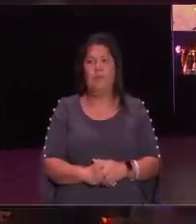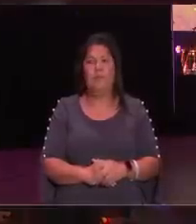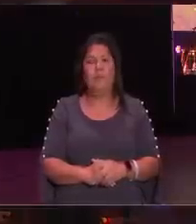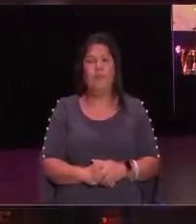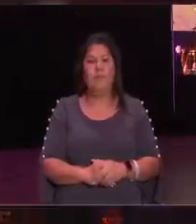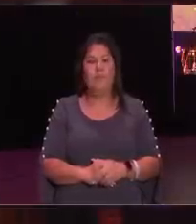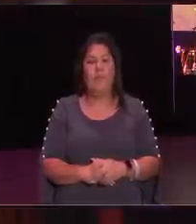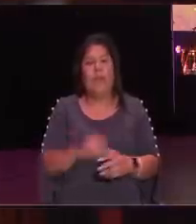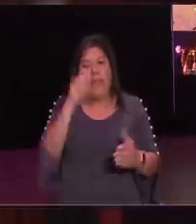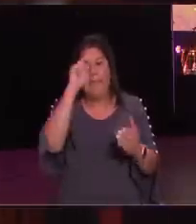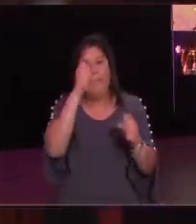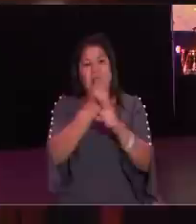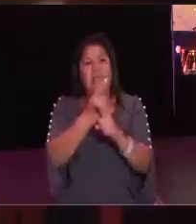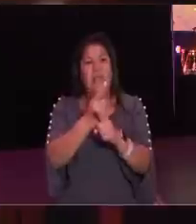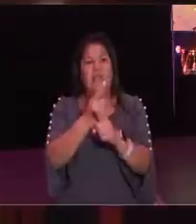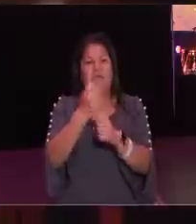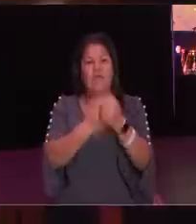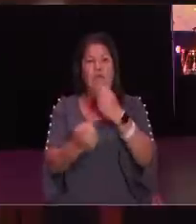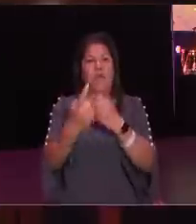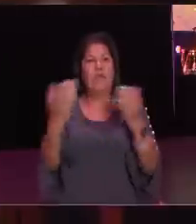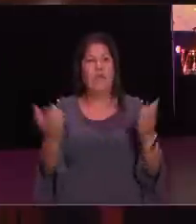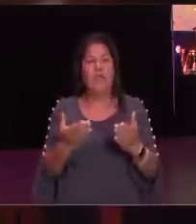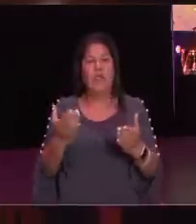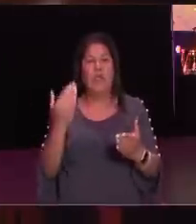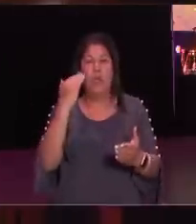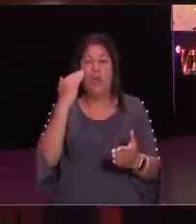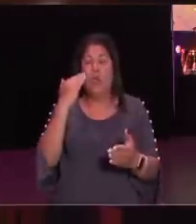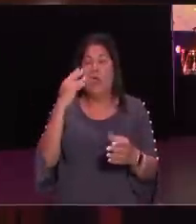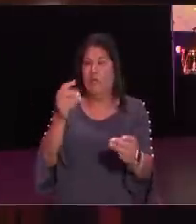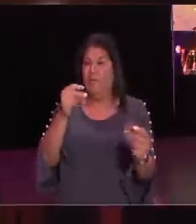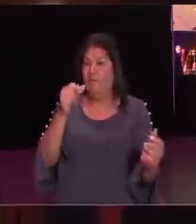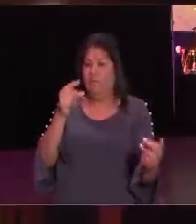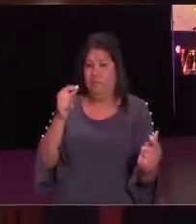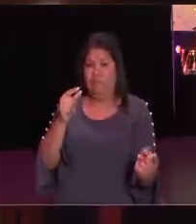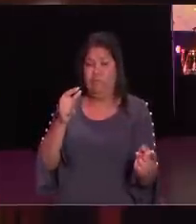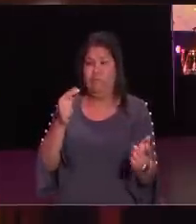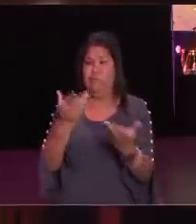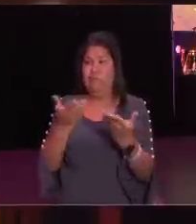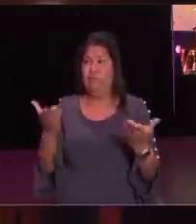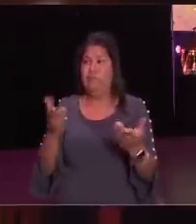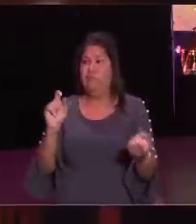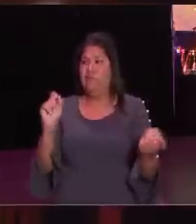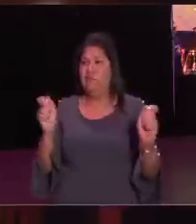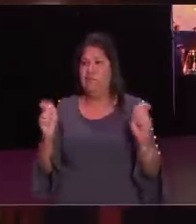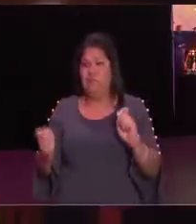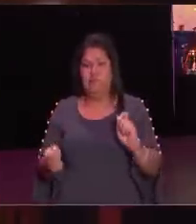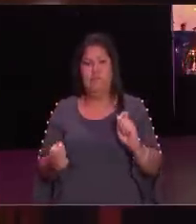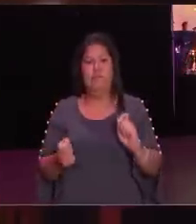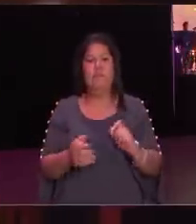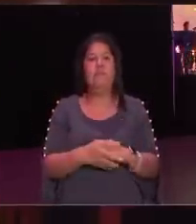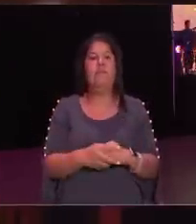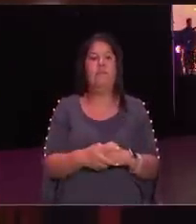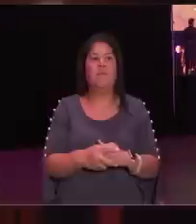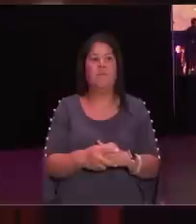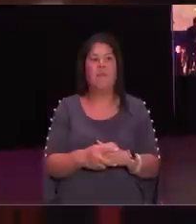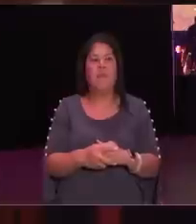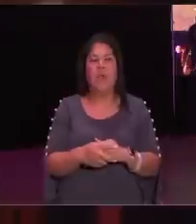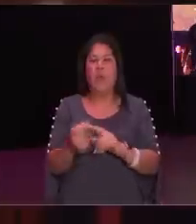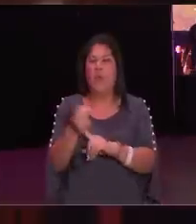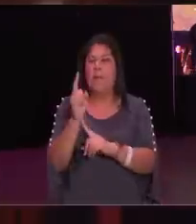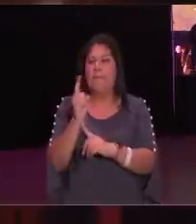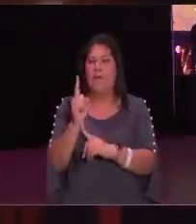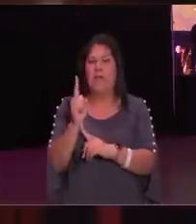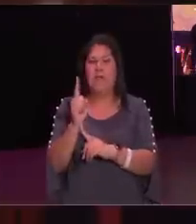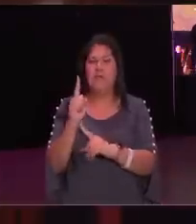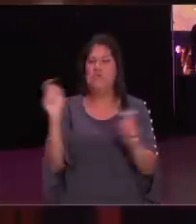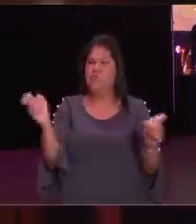every one of us here is well aware of how fast things can change. One moment you